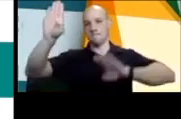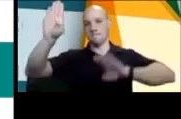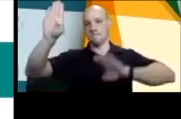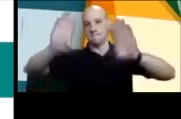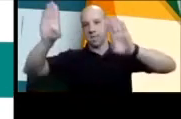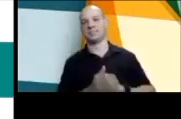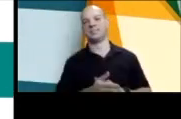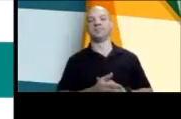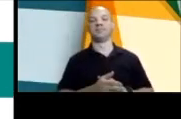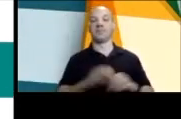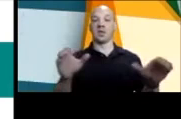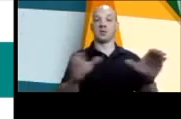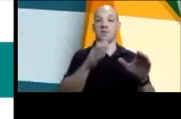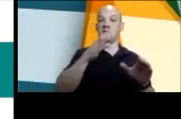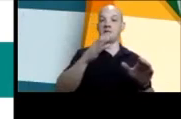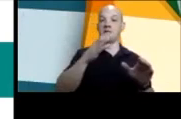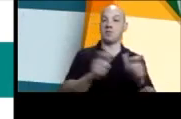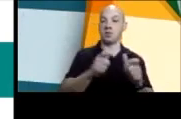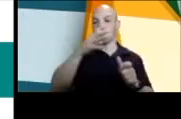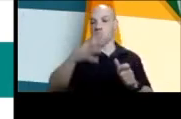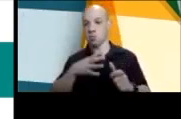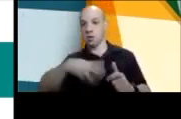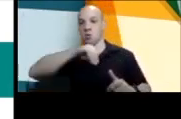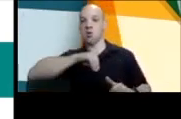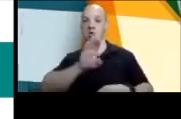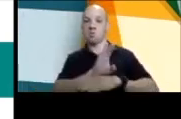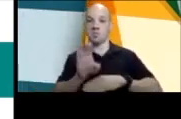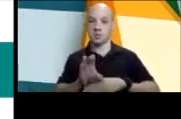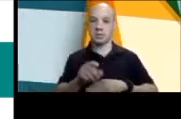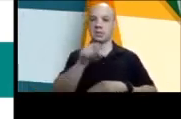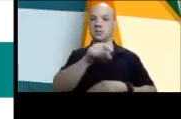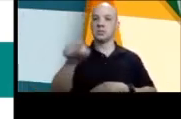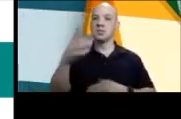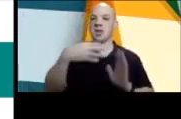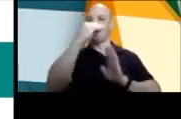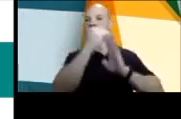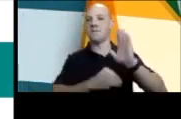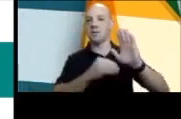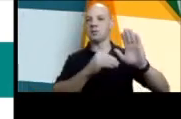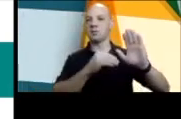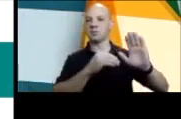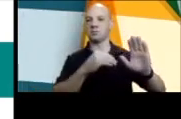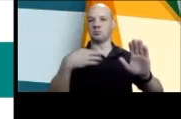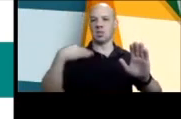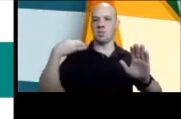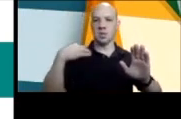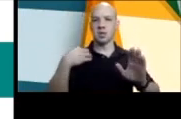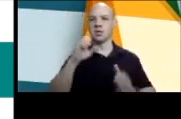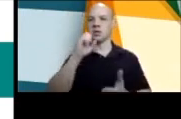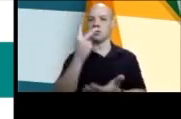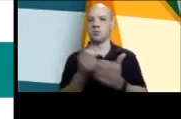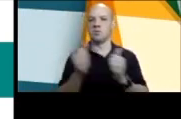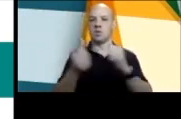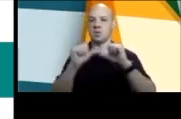Certified minority or woman-owned businesses could be those who have failed applications and been approved with an